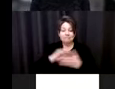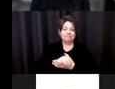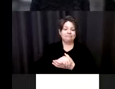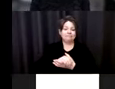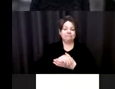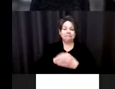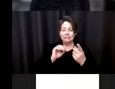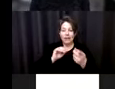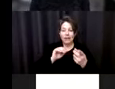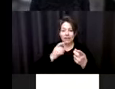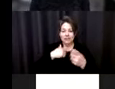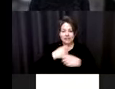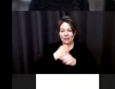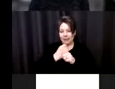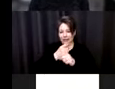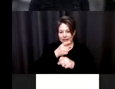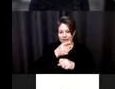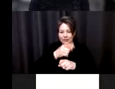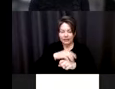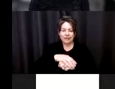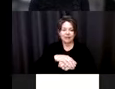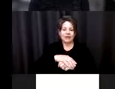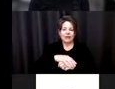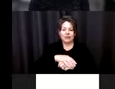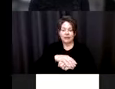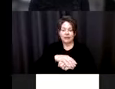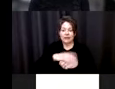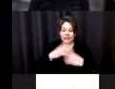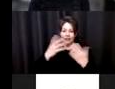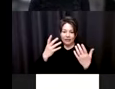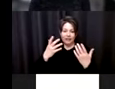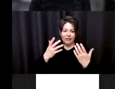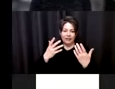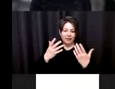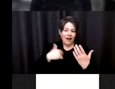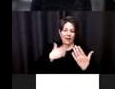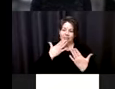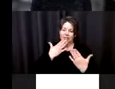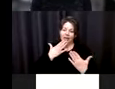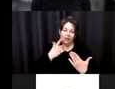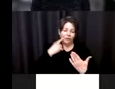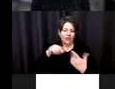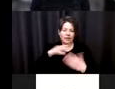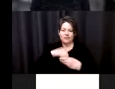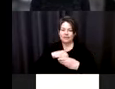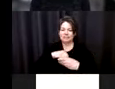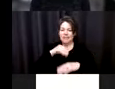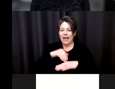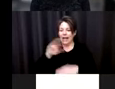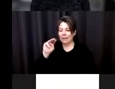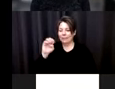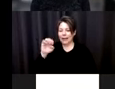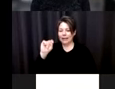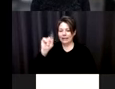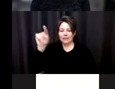this suite, which I'm very so grateful to have in the collection at the Met,